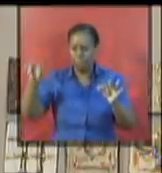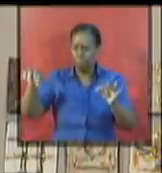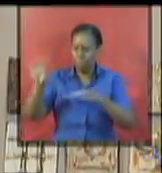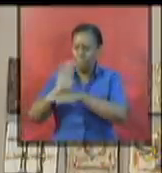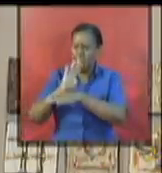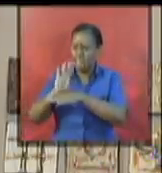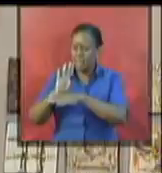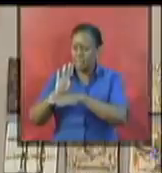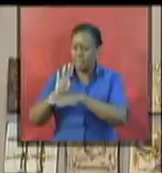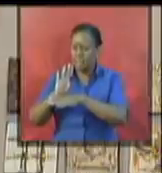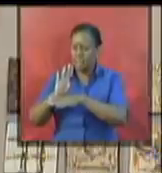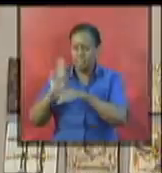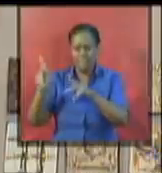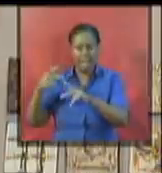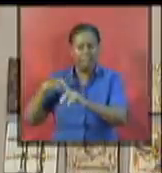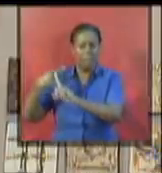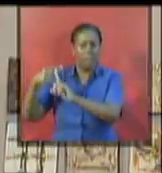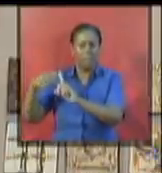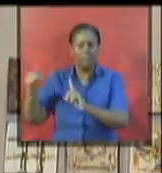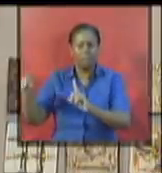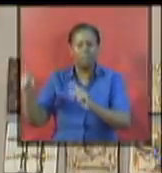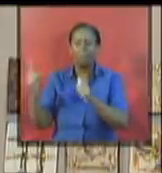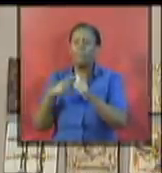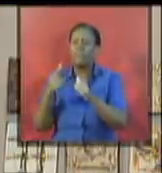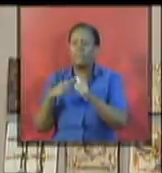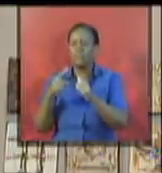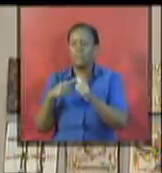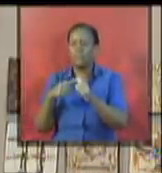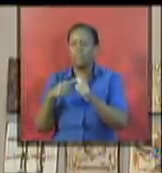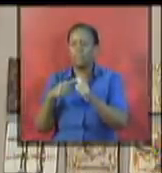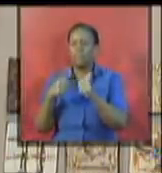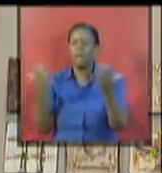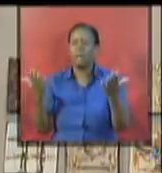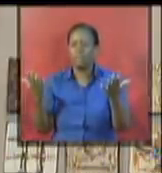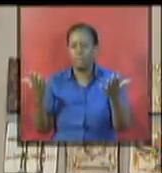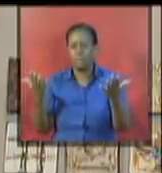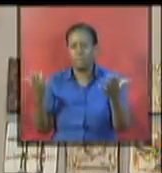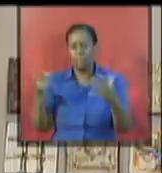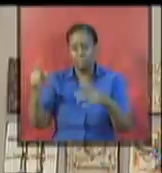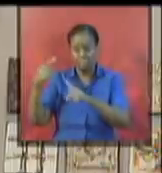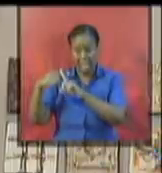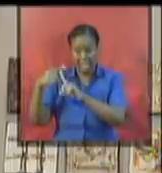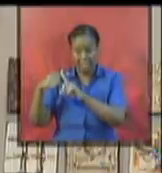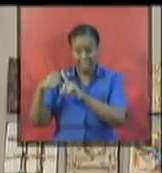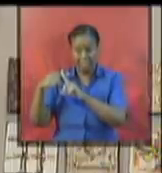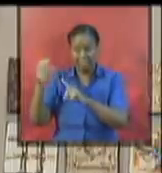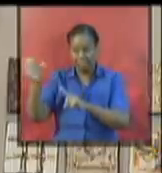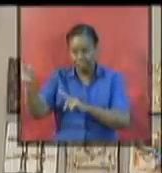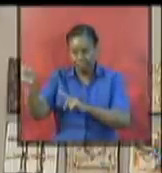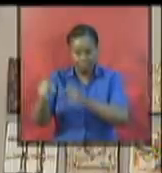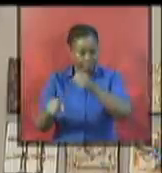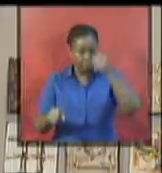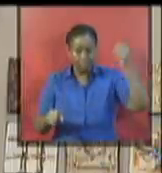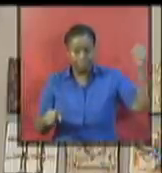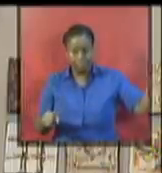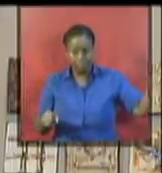of business, the first thing, our first priority is to get that positive patient into a healthcare facility